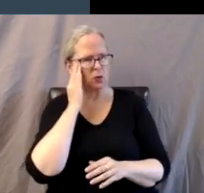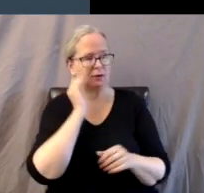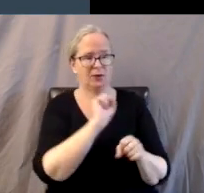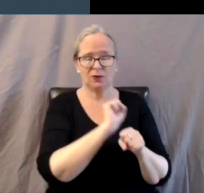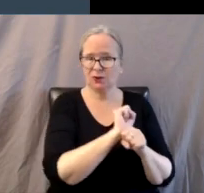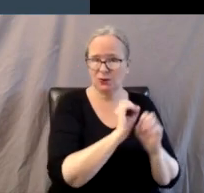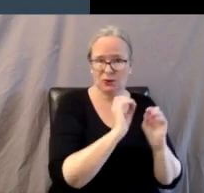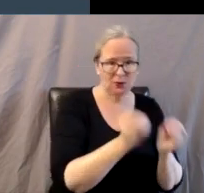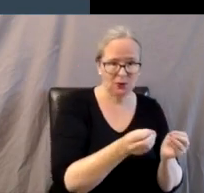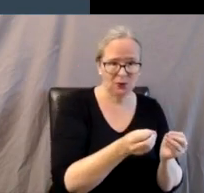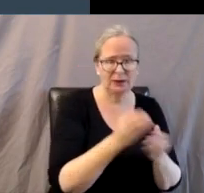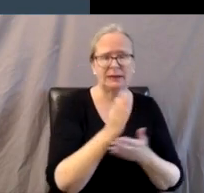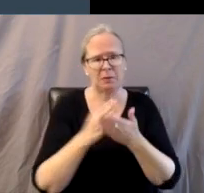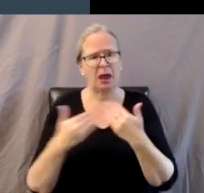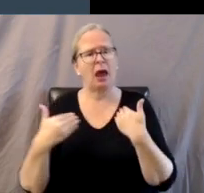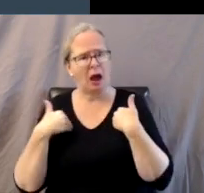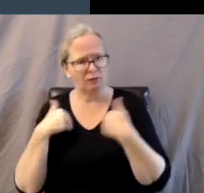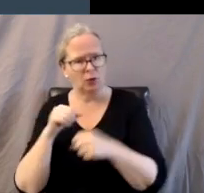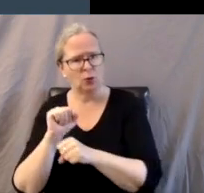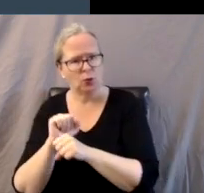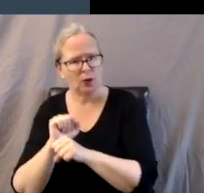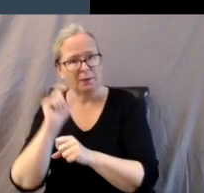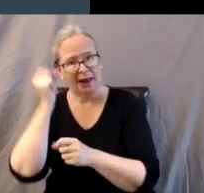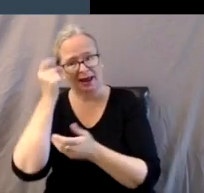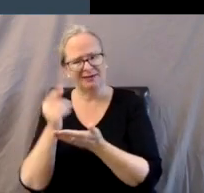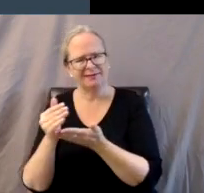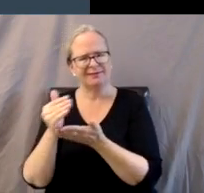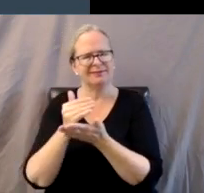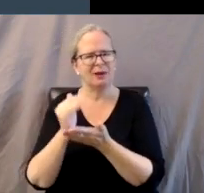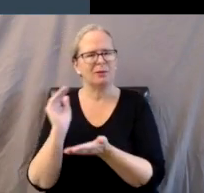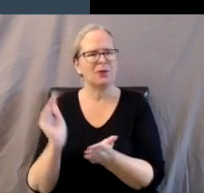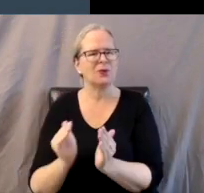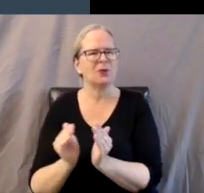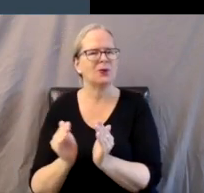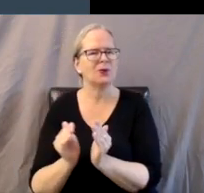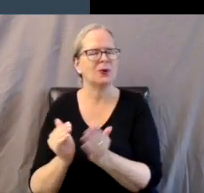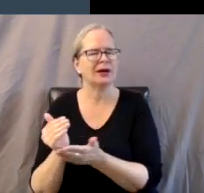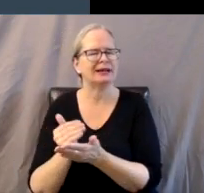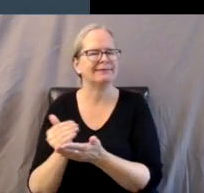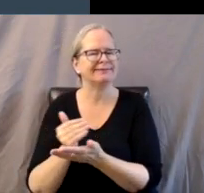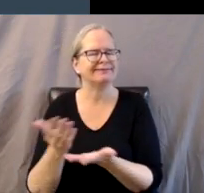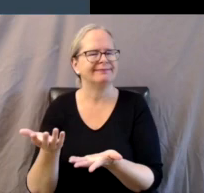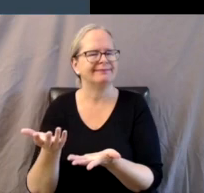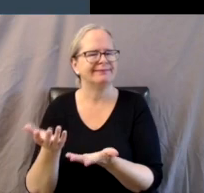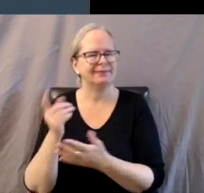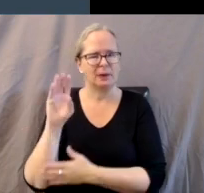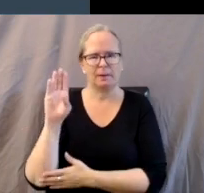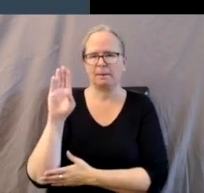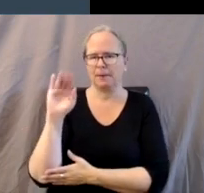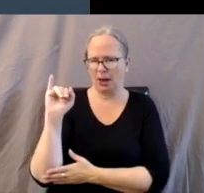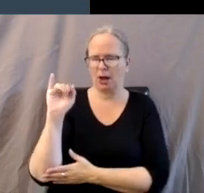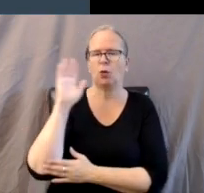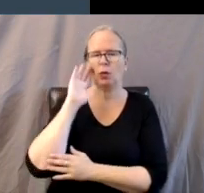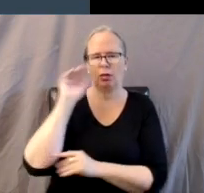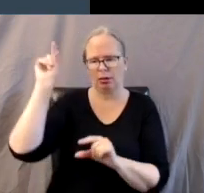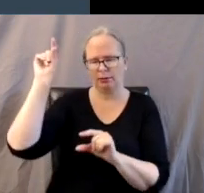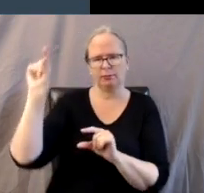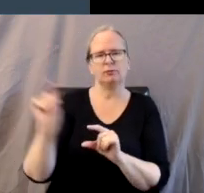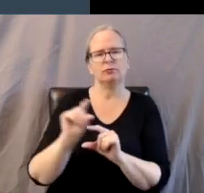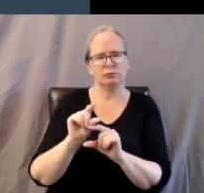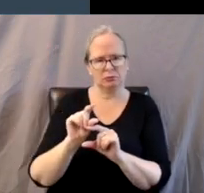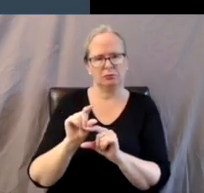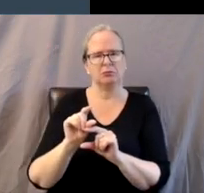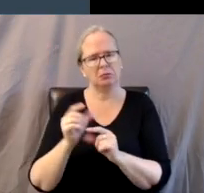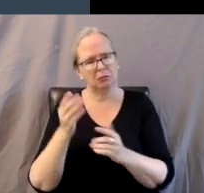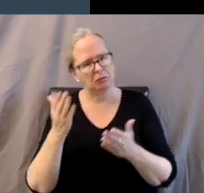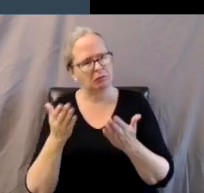their life with dignity, but it can also go much, much further. A basic income can allow a single parent to stay home